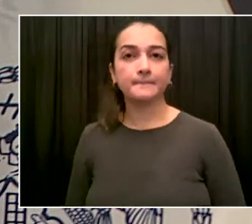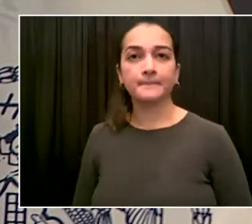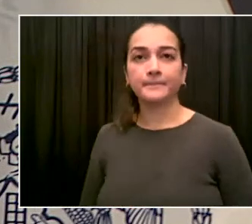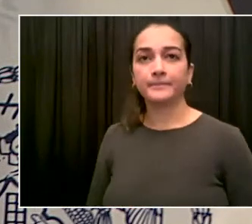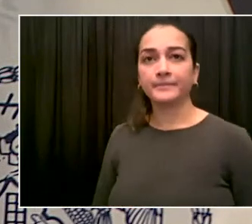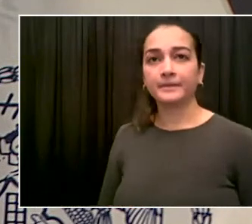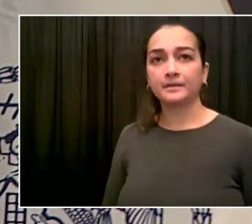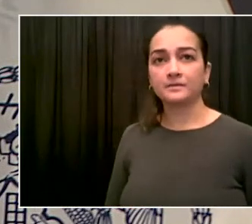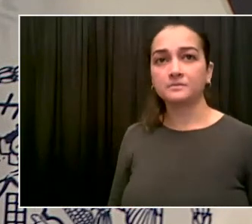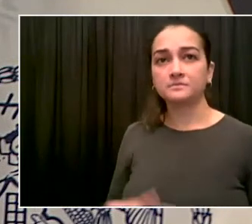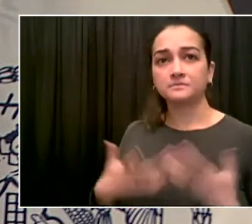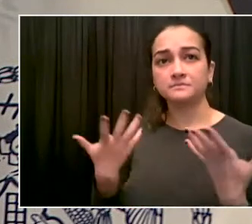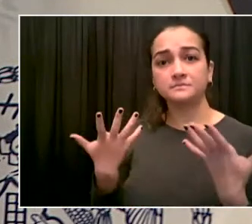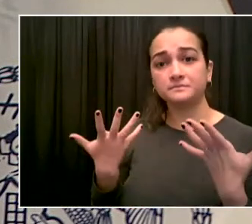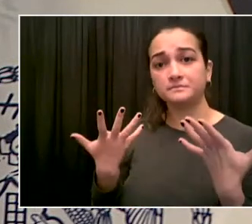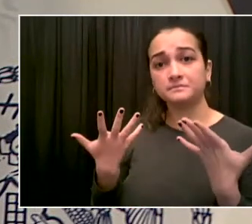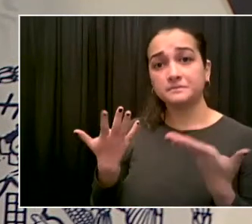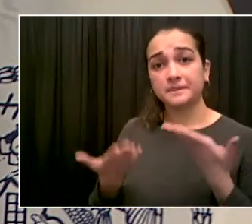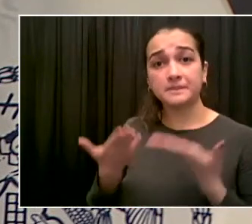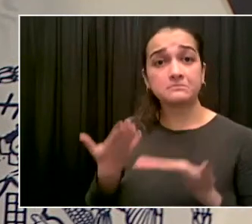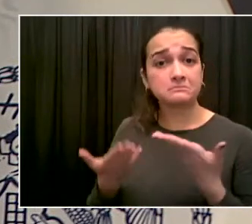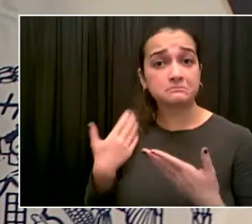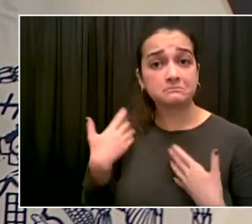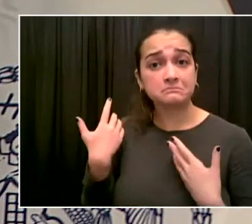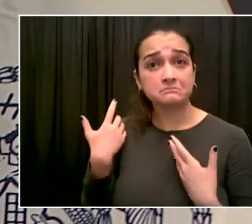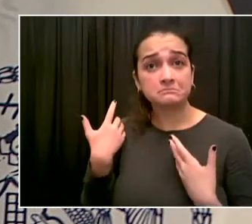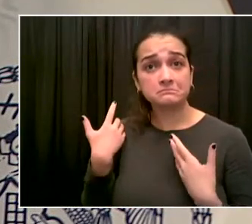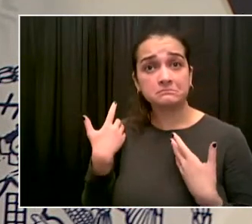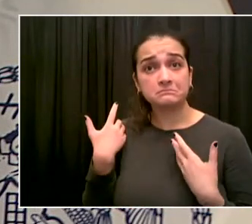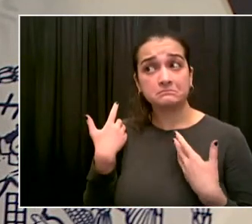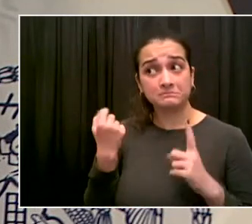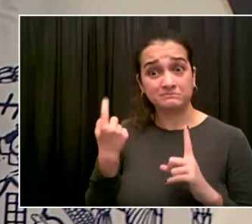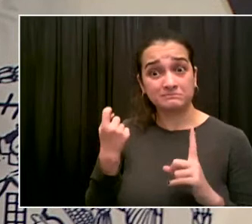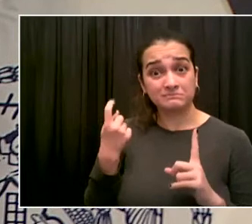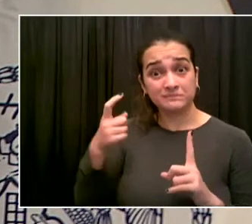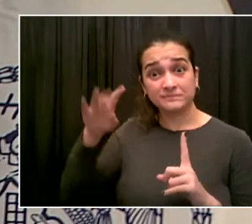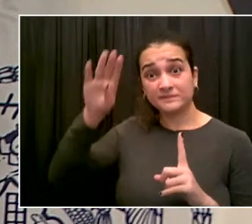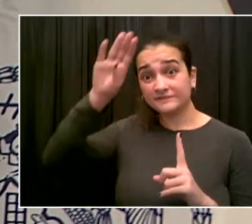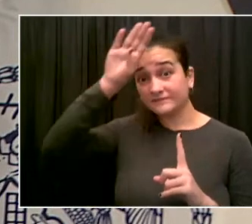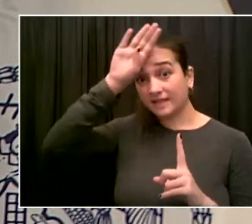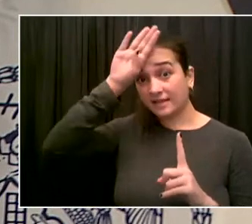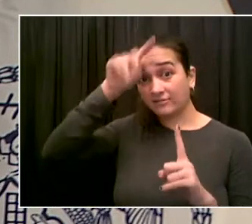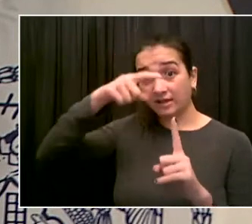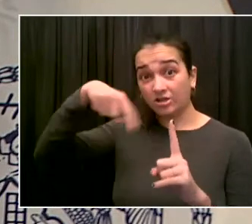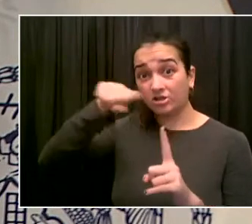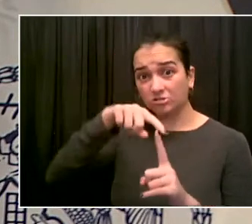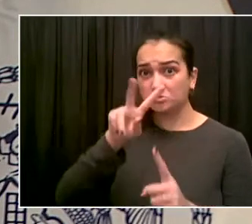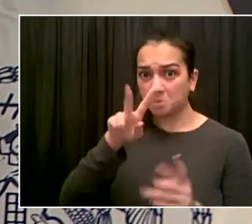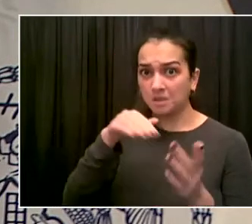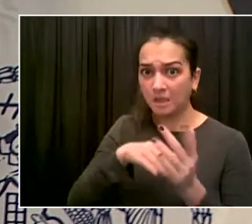Second, I want to say it is imperative that everyone come to work and do their job. The people of this city, the taxpayers of this